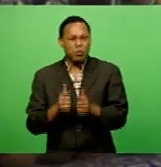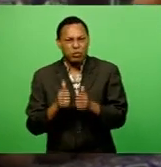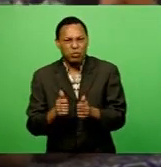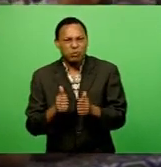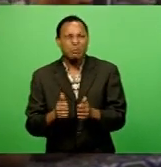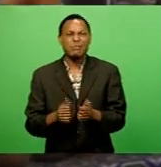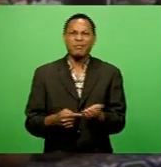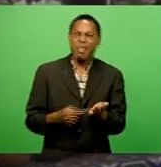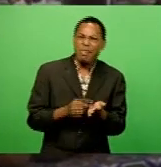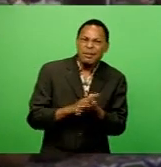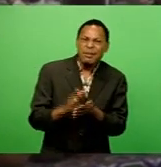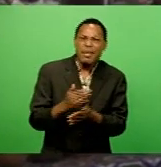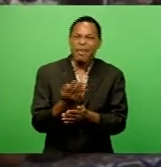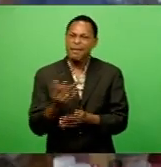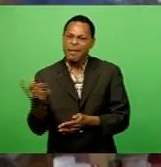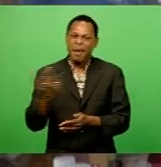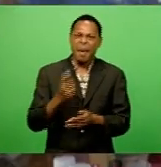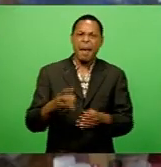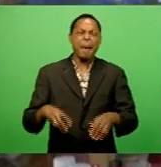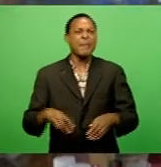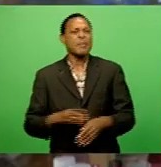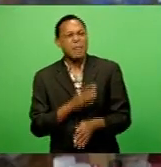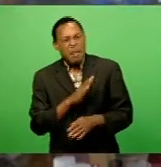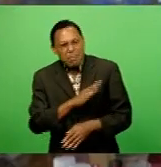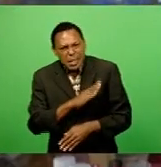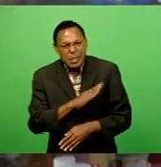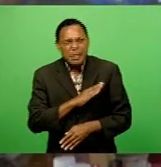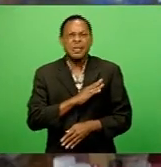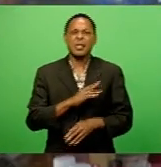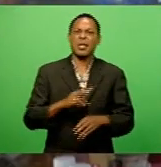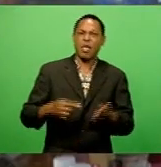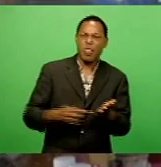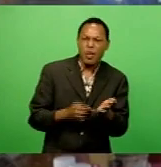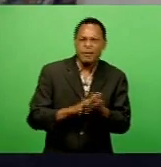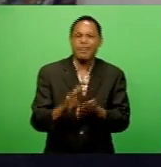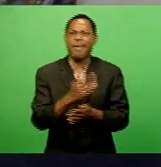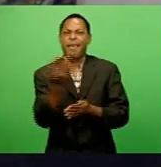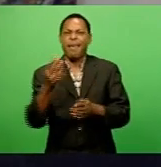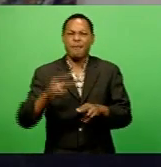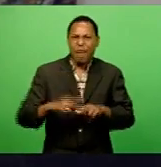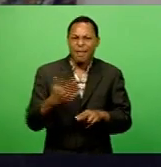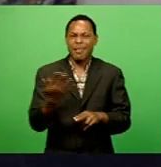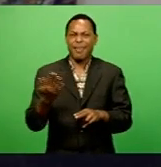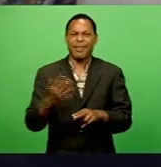they come busy. Saturday busy, Friday busy, but these days no.